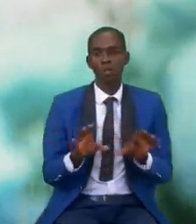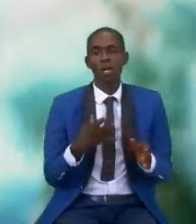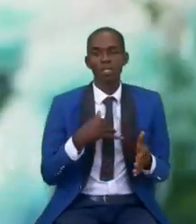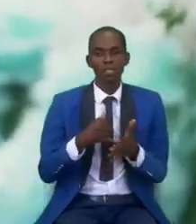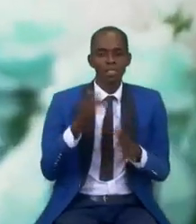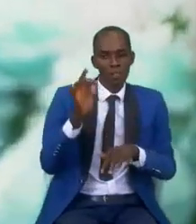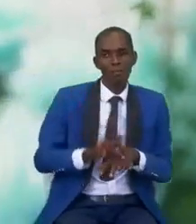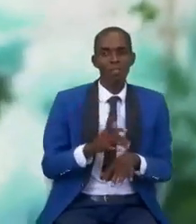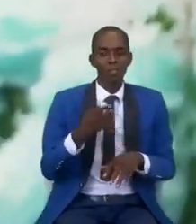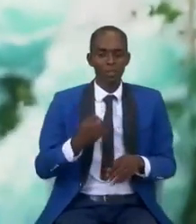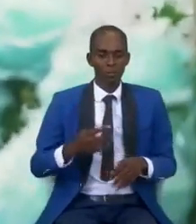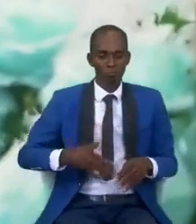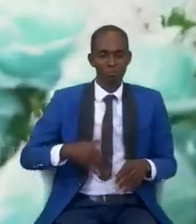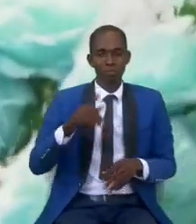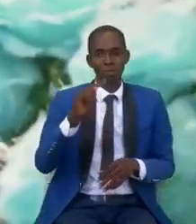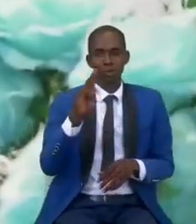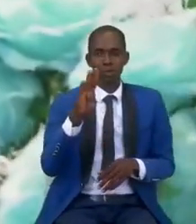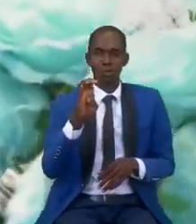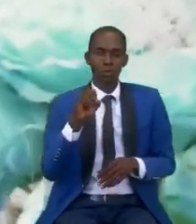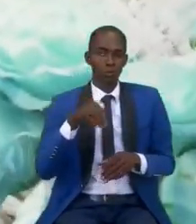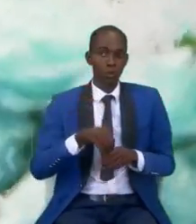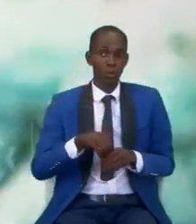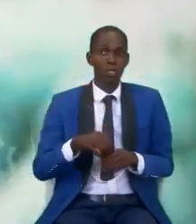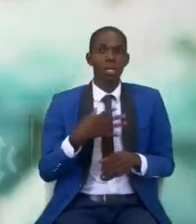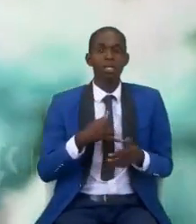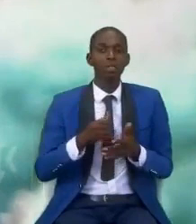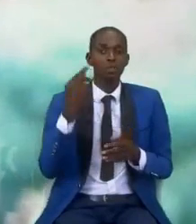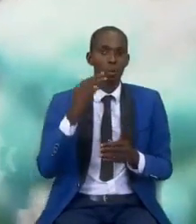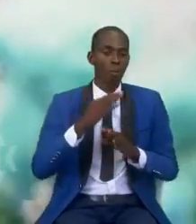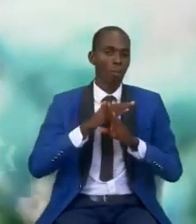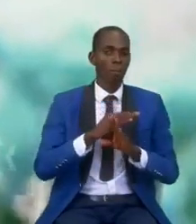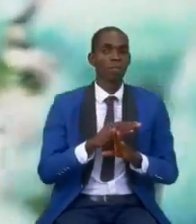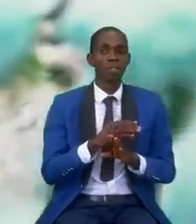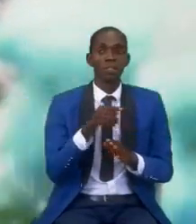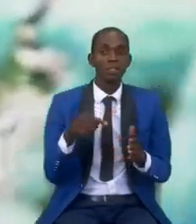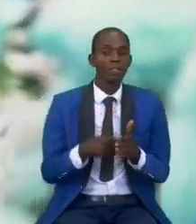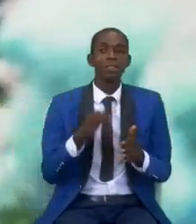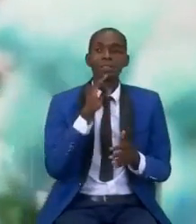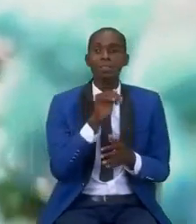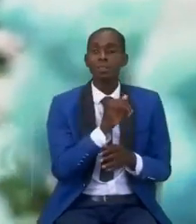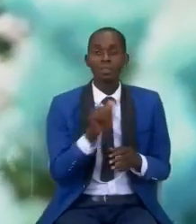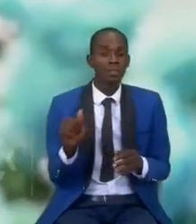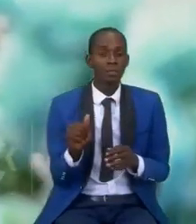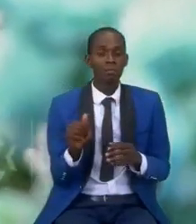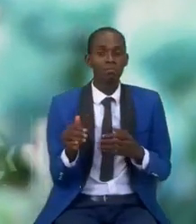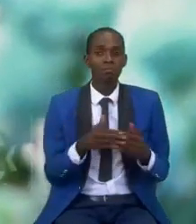a classic case of infertility, the worst you can think